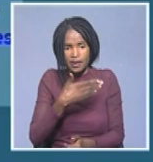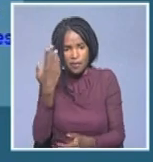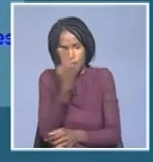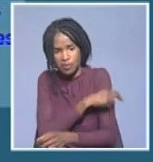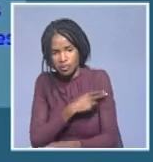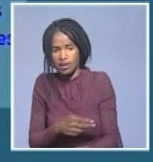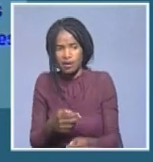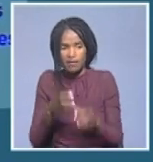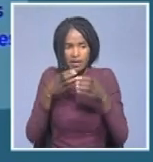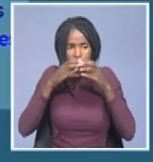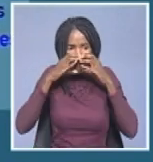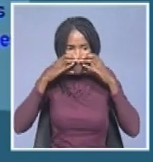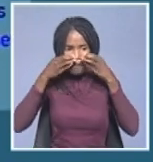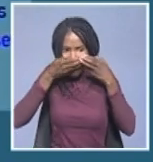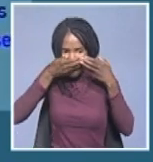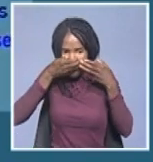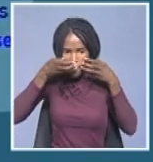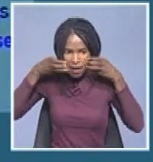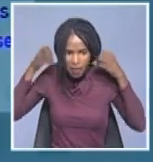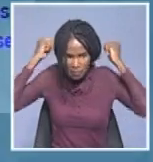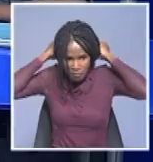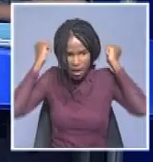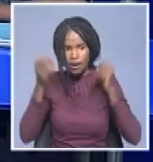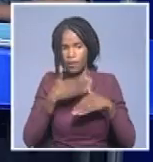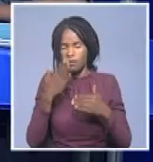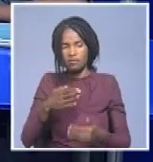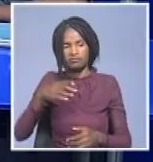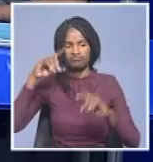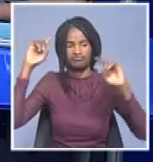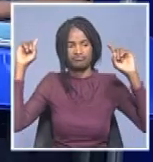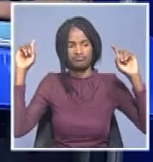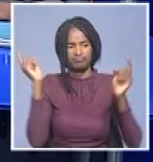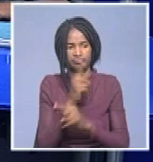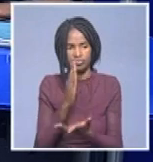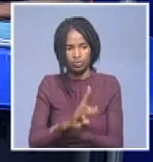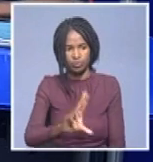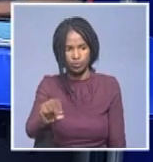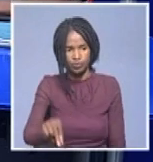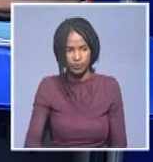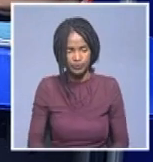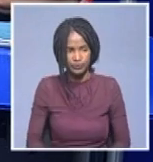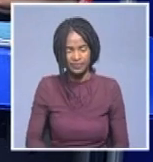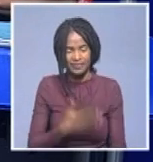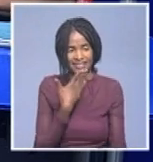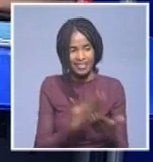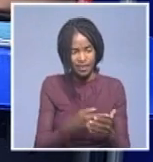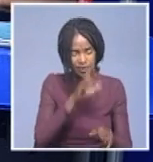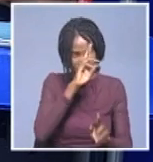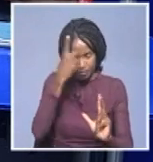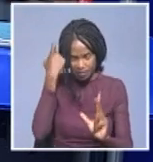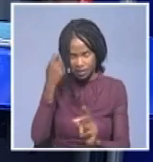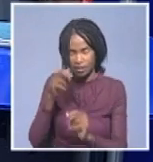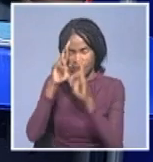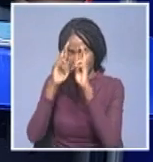is fake news, as you stated. All right, Dr. Shangula, it's been a great pleasure talking to you. Thank you so much for your time, and we wish you and the rest of the team all of the